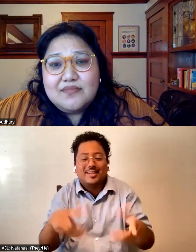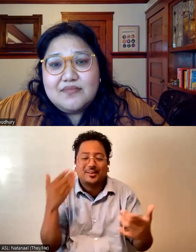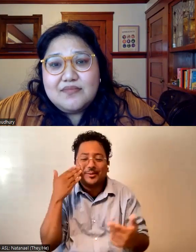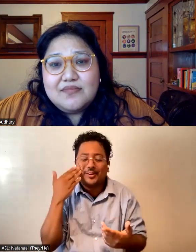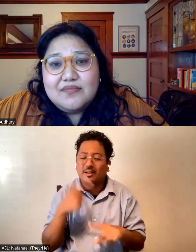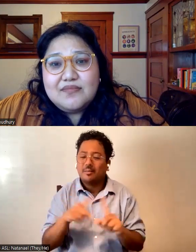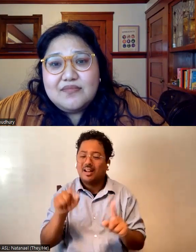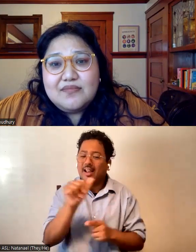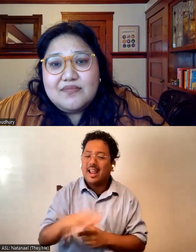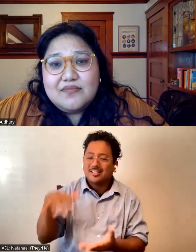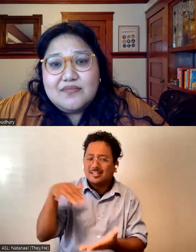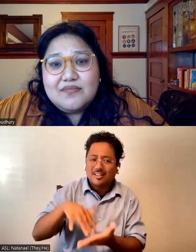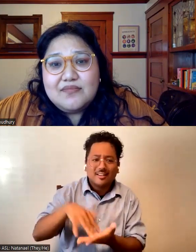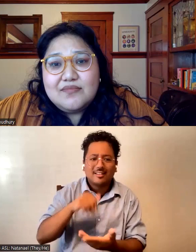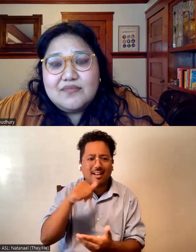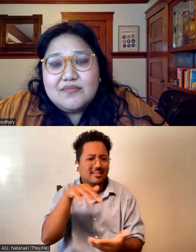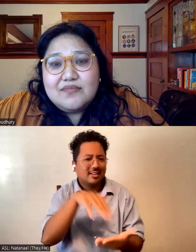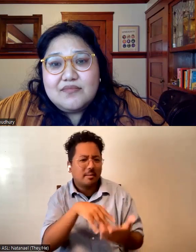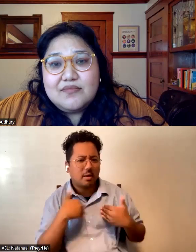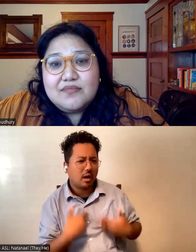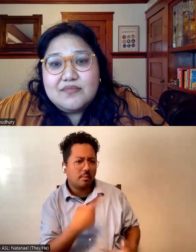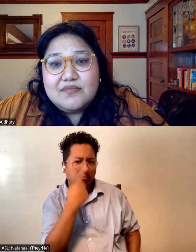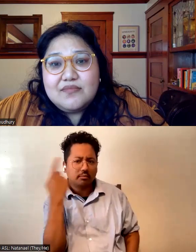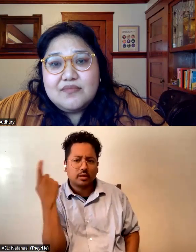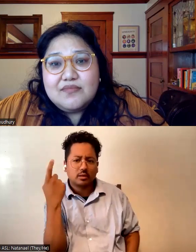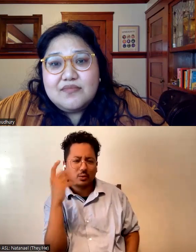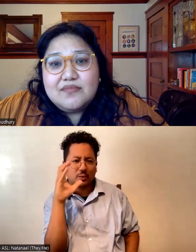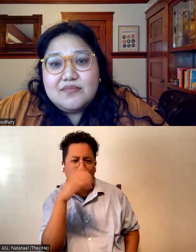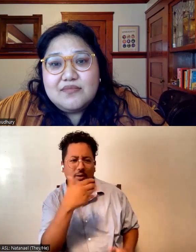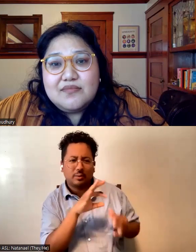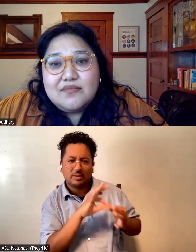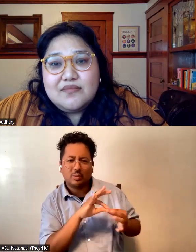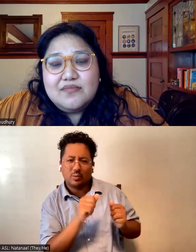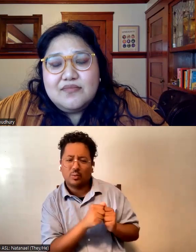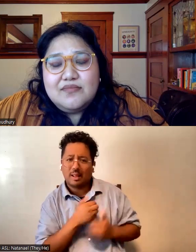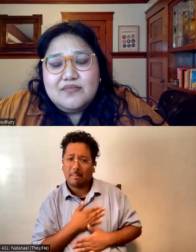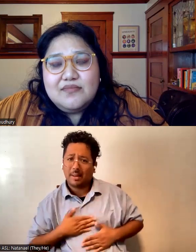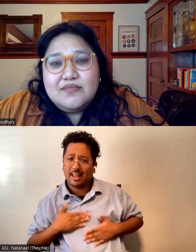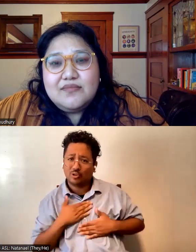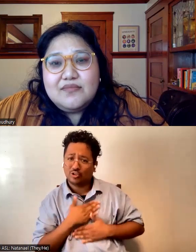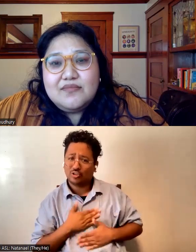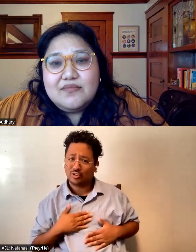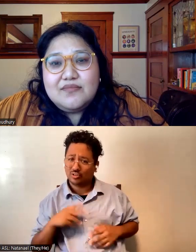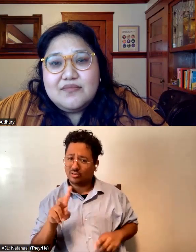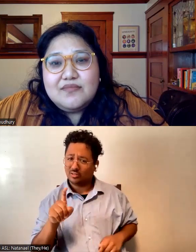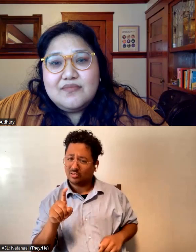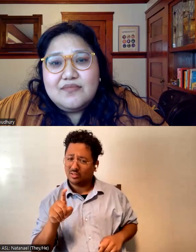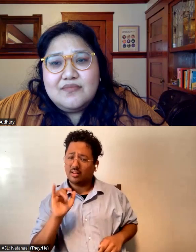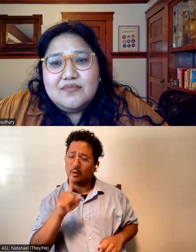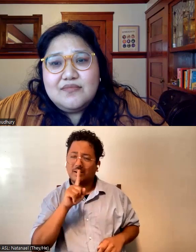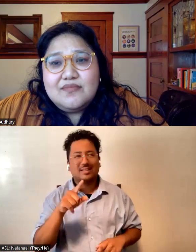does Asian studies not study the body because of like a weird relationship to pleasure? That also feels like a racist thing to